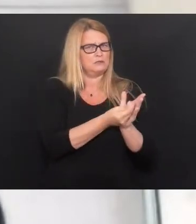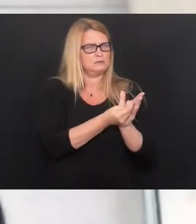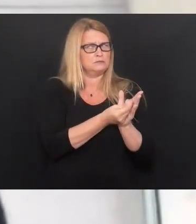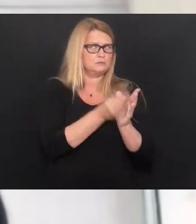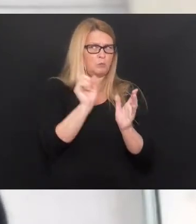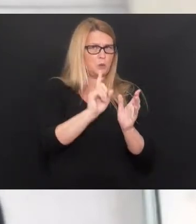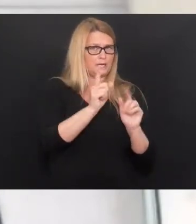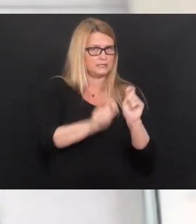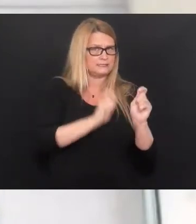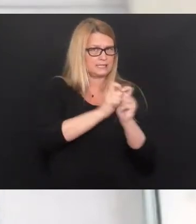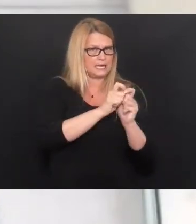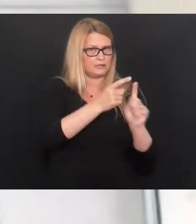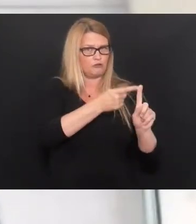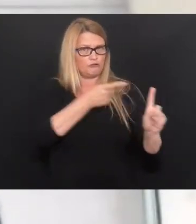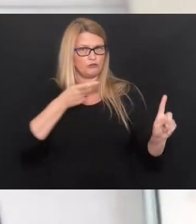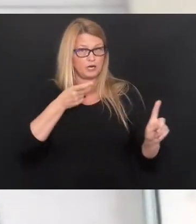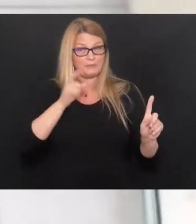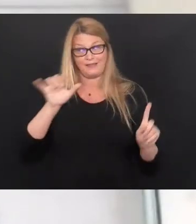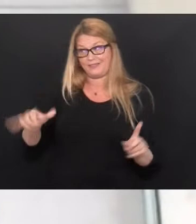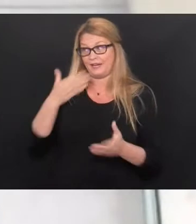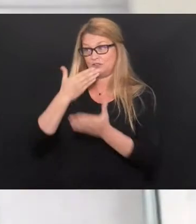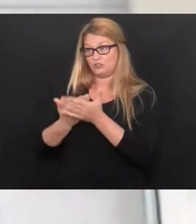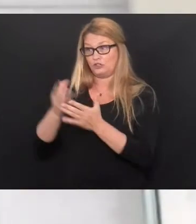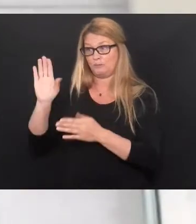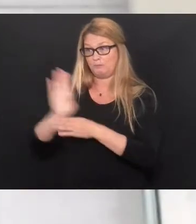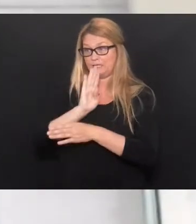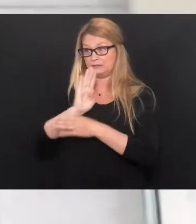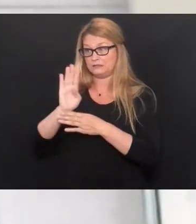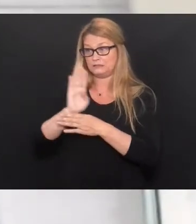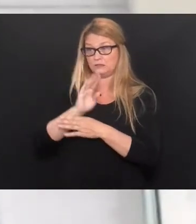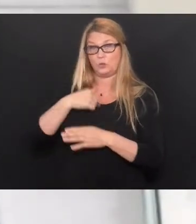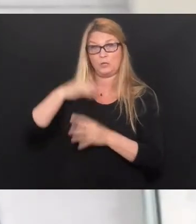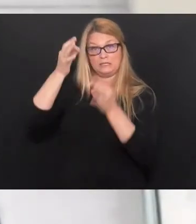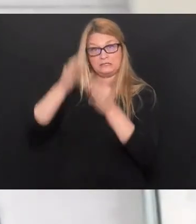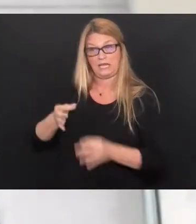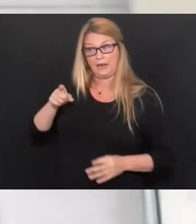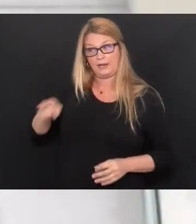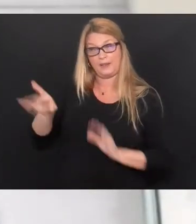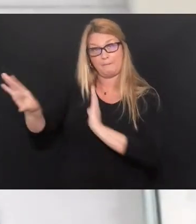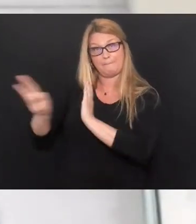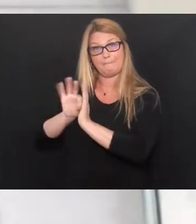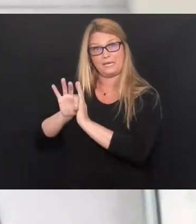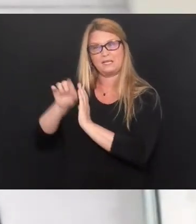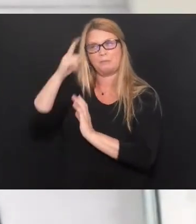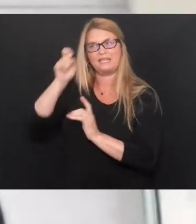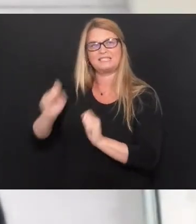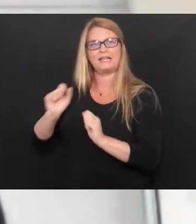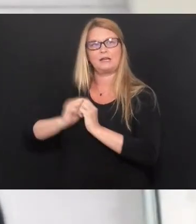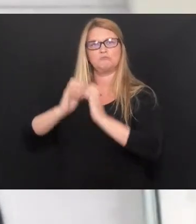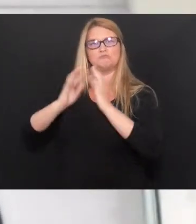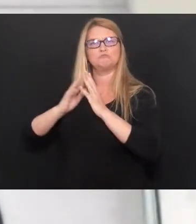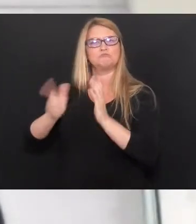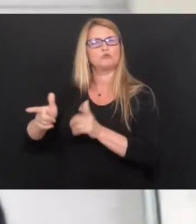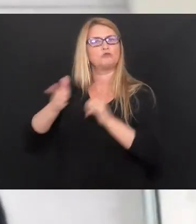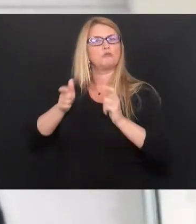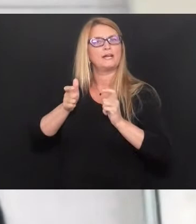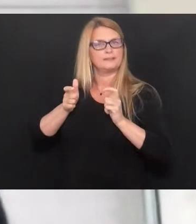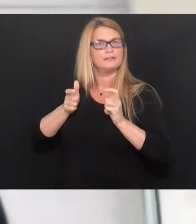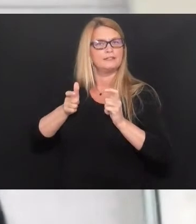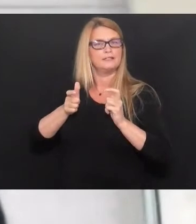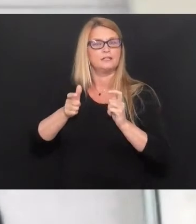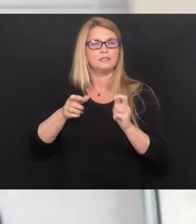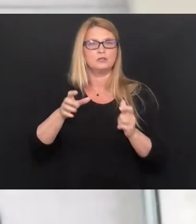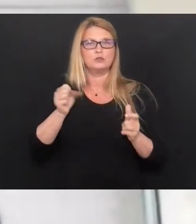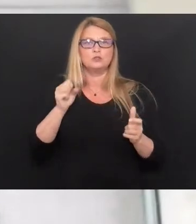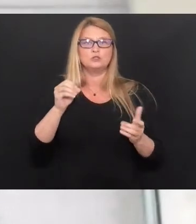But it's a very good company that we settled upon. We did have to review several of them, and we had to do it very quickly. But I'd have to get those exact details to you